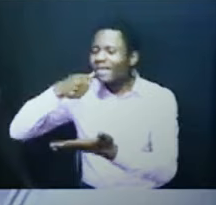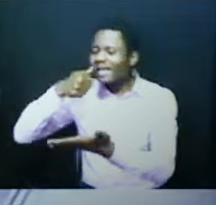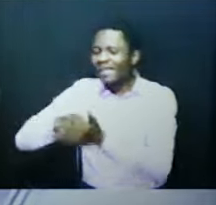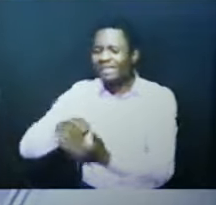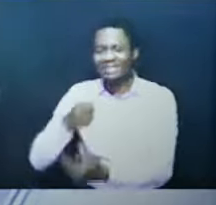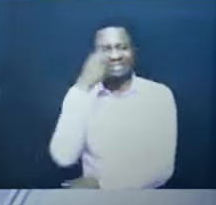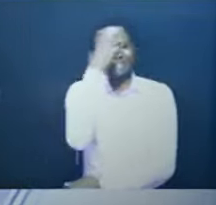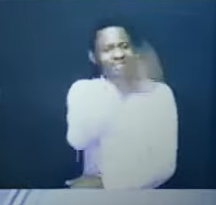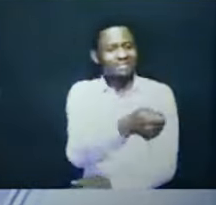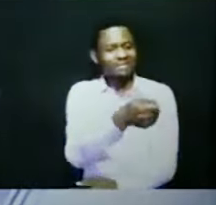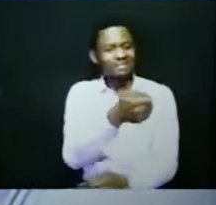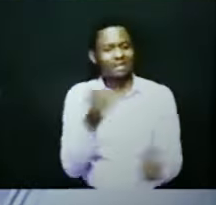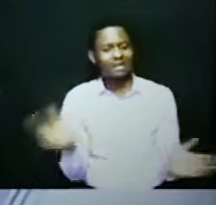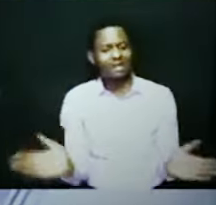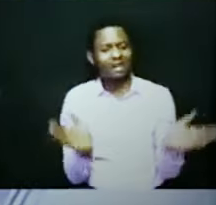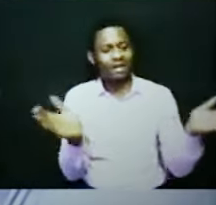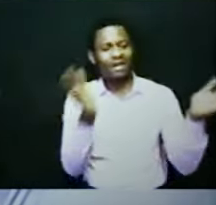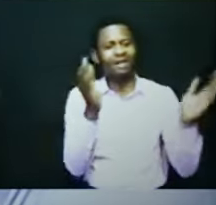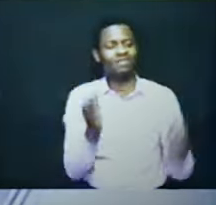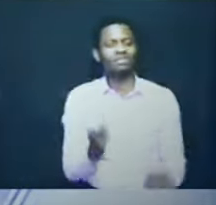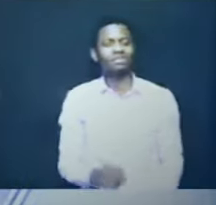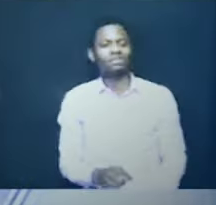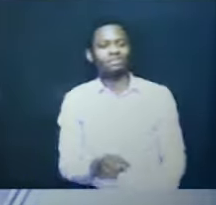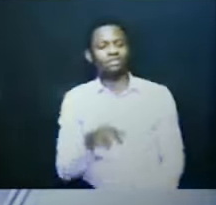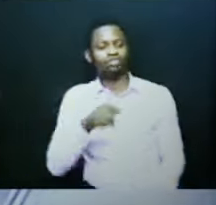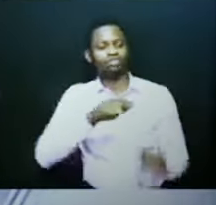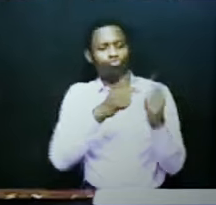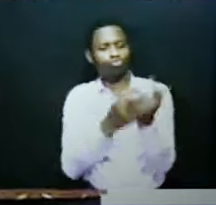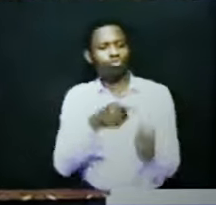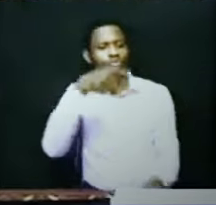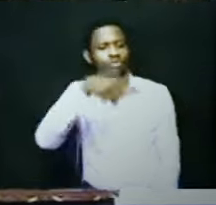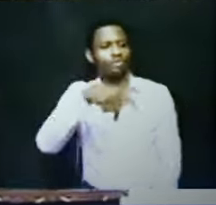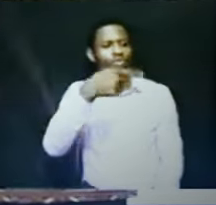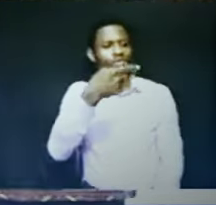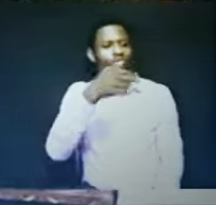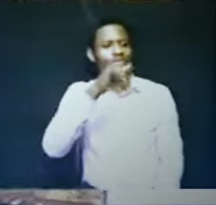Then he told them that he stops between life and death. He